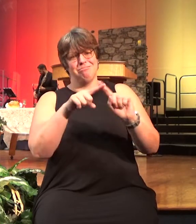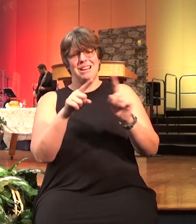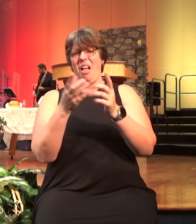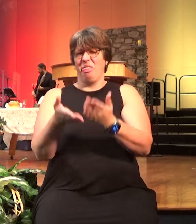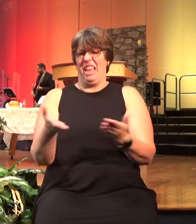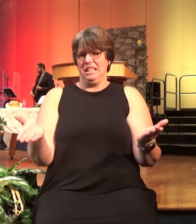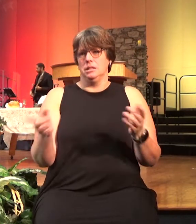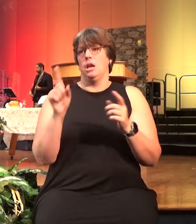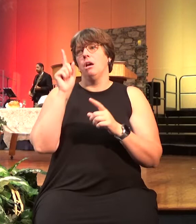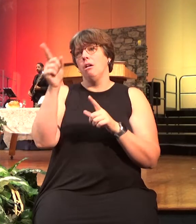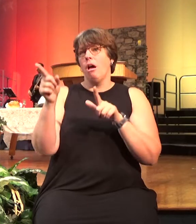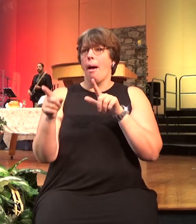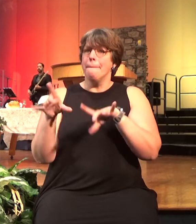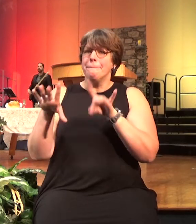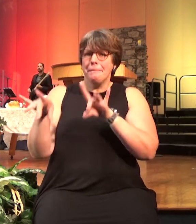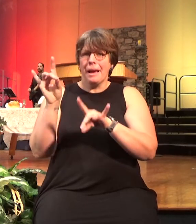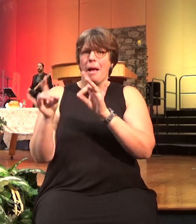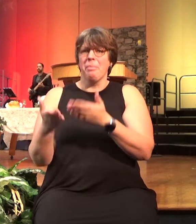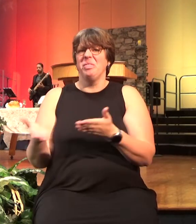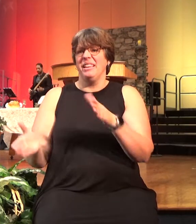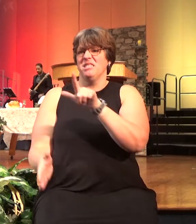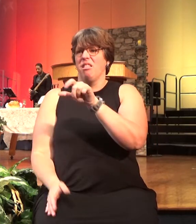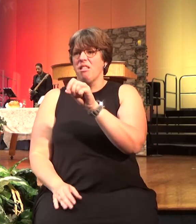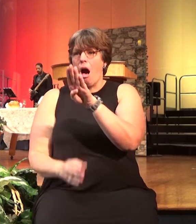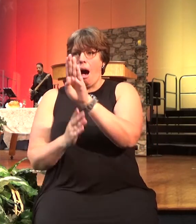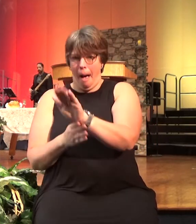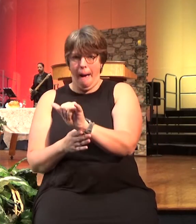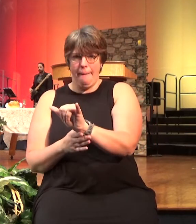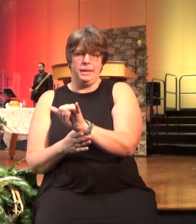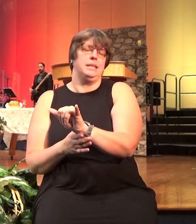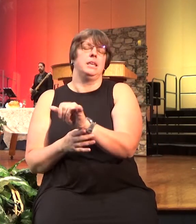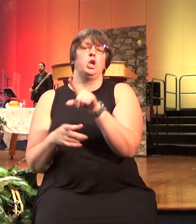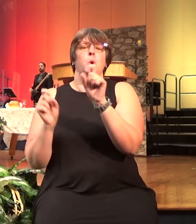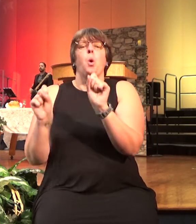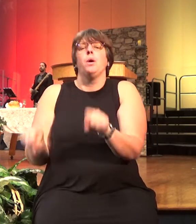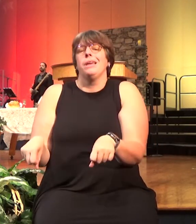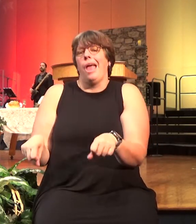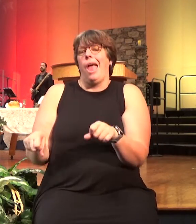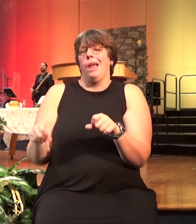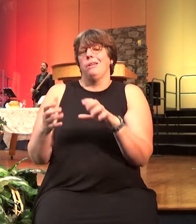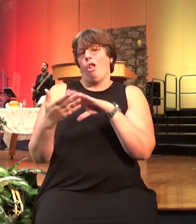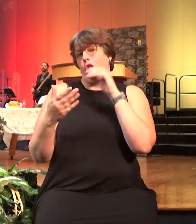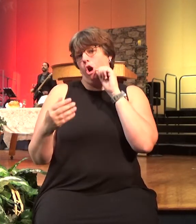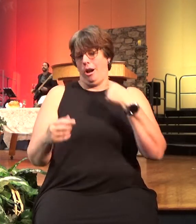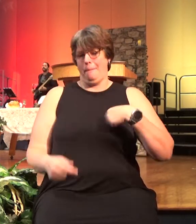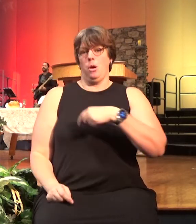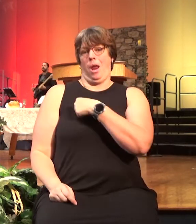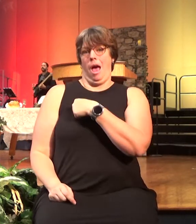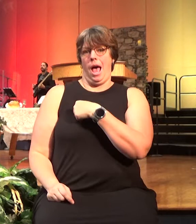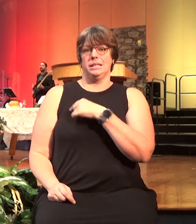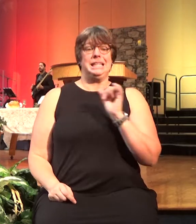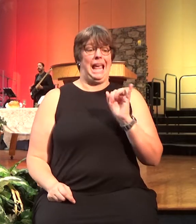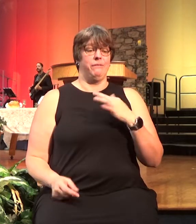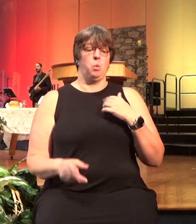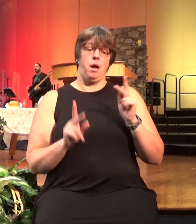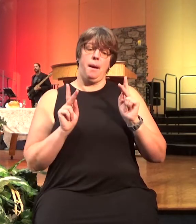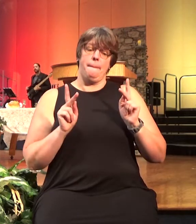is our divinity. We are one love. We are one